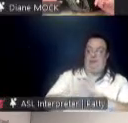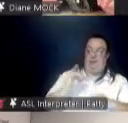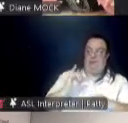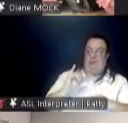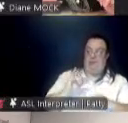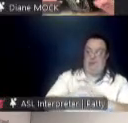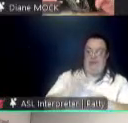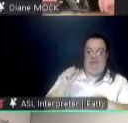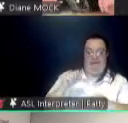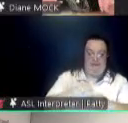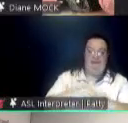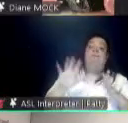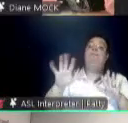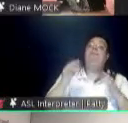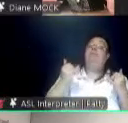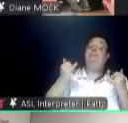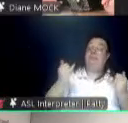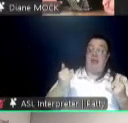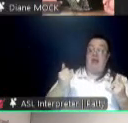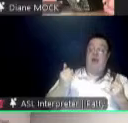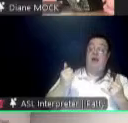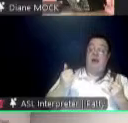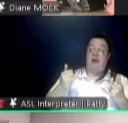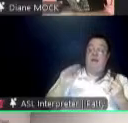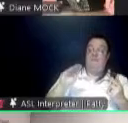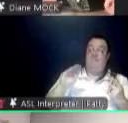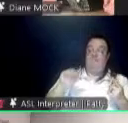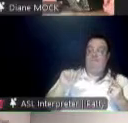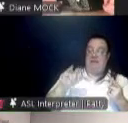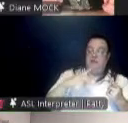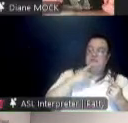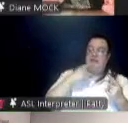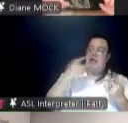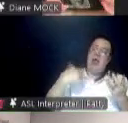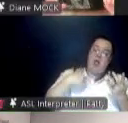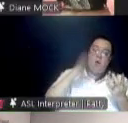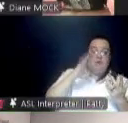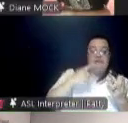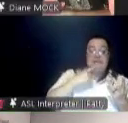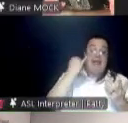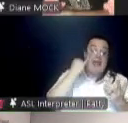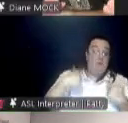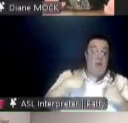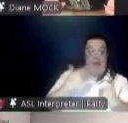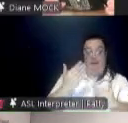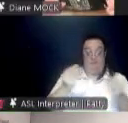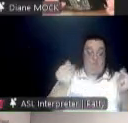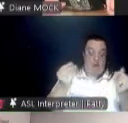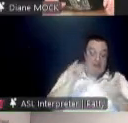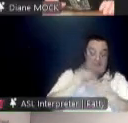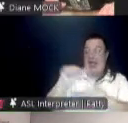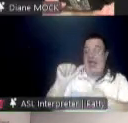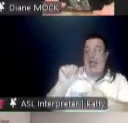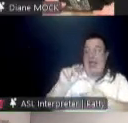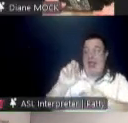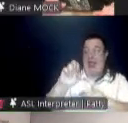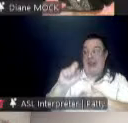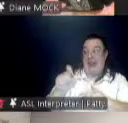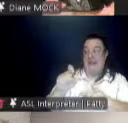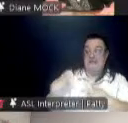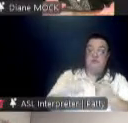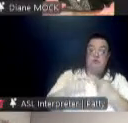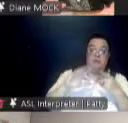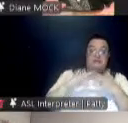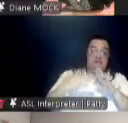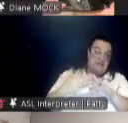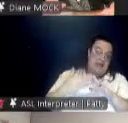Yeah. Now, I will also say if we were to get, let's say, have a piece of land that was annexed into the town and then